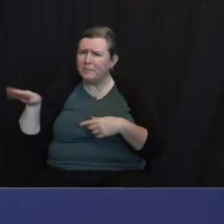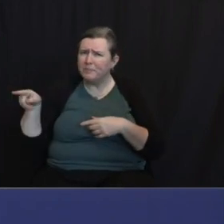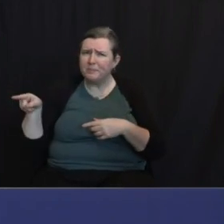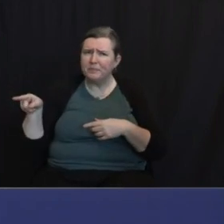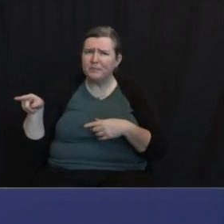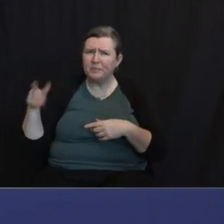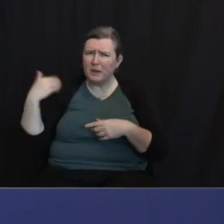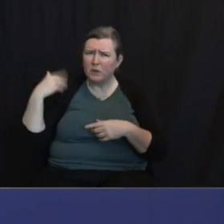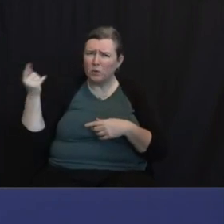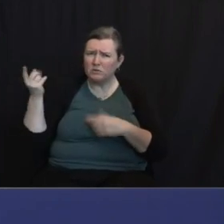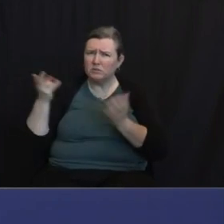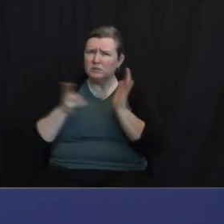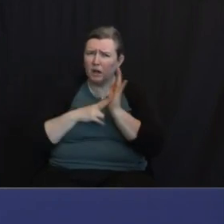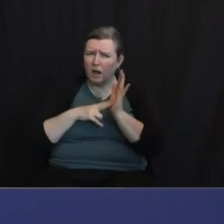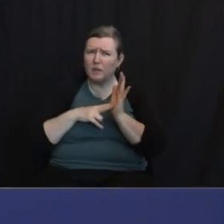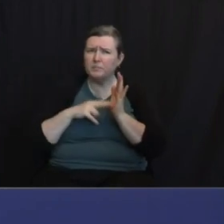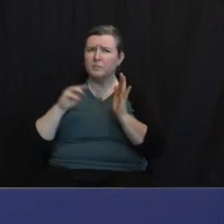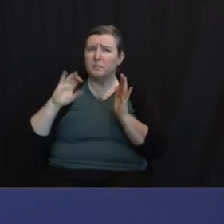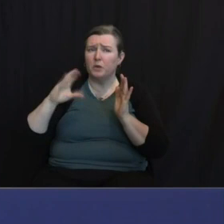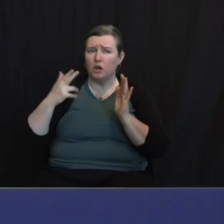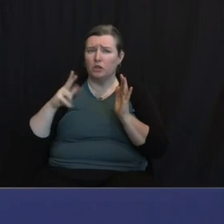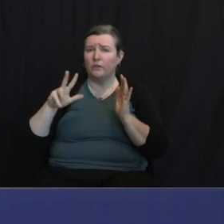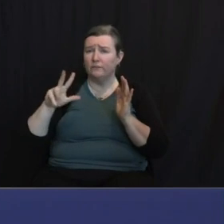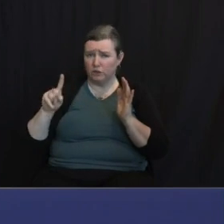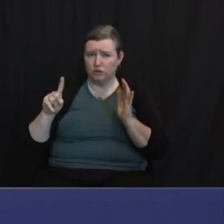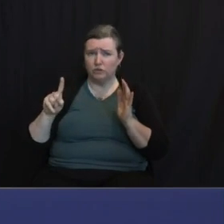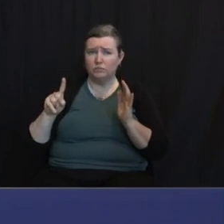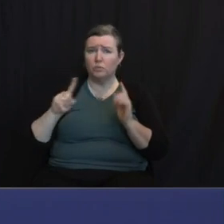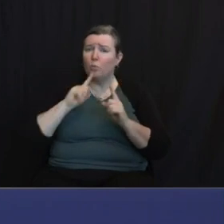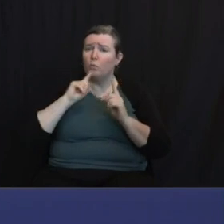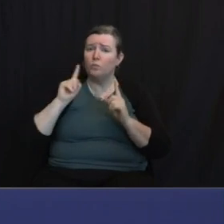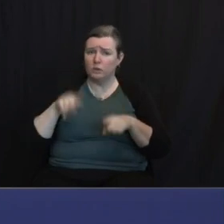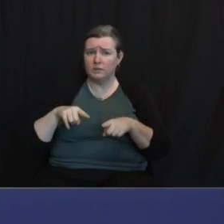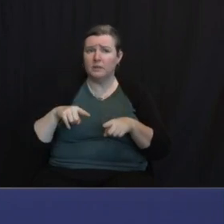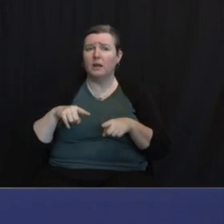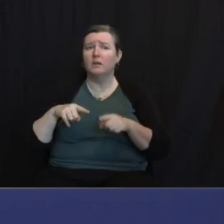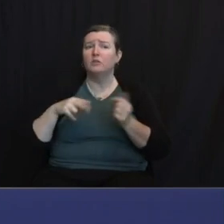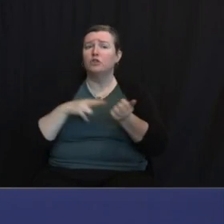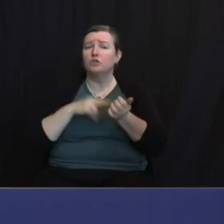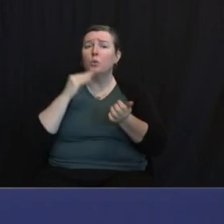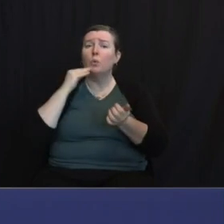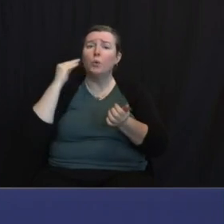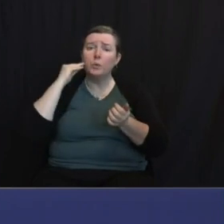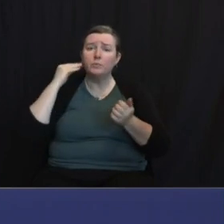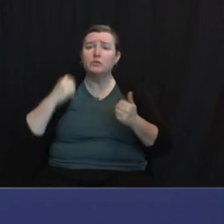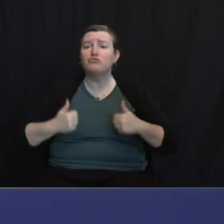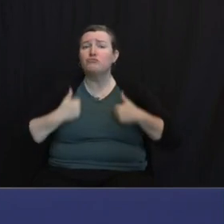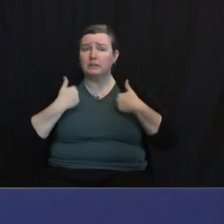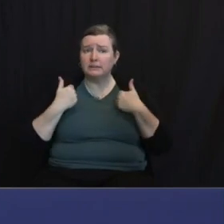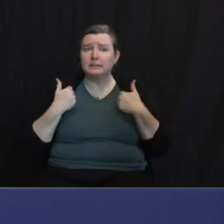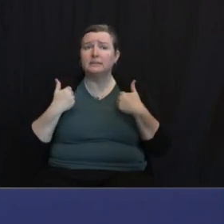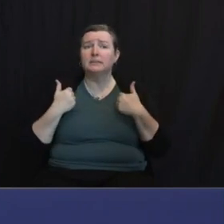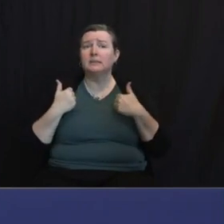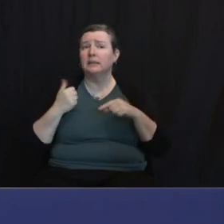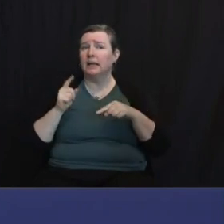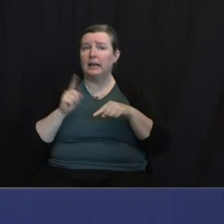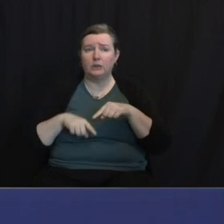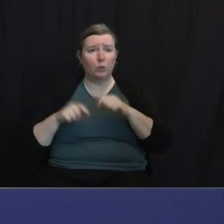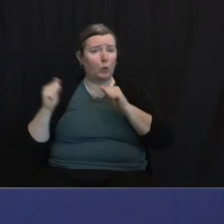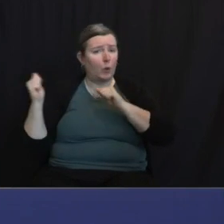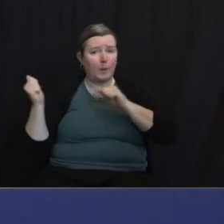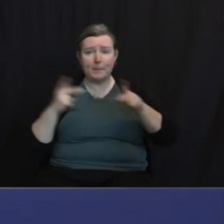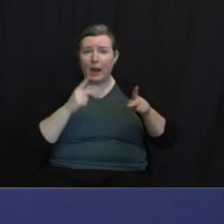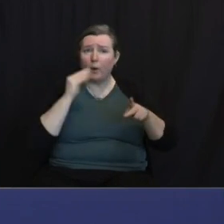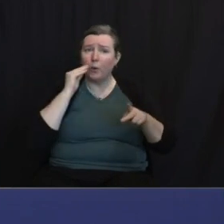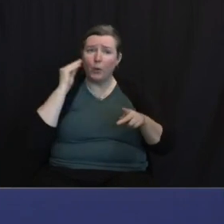March 31st directive that mandated that nursing home residents could not be barred from returning to their homes after being discharged from the hospital